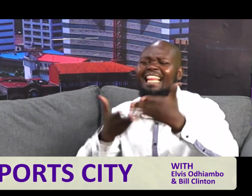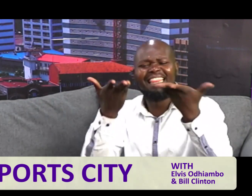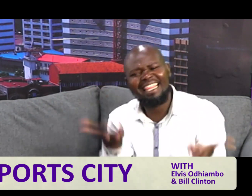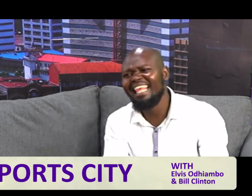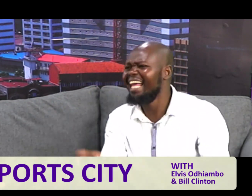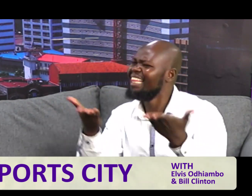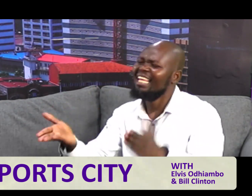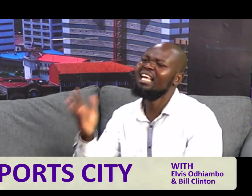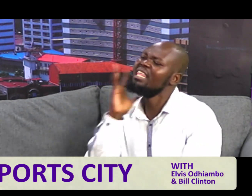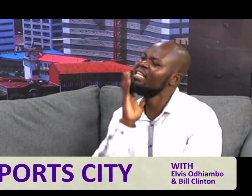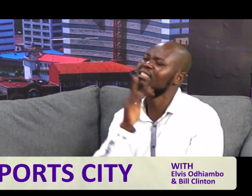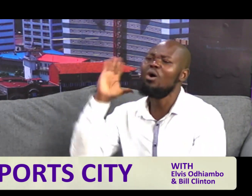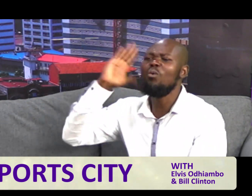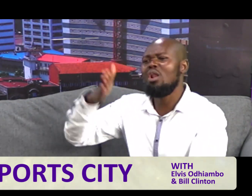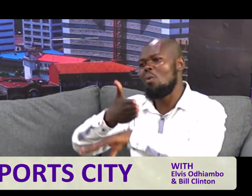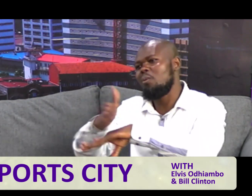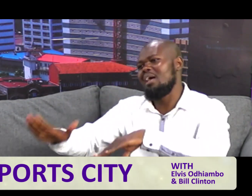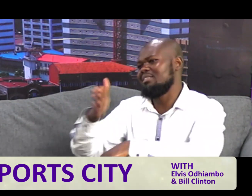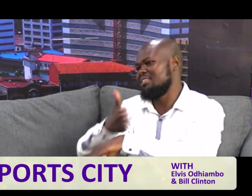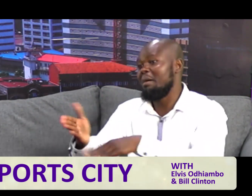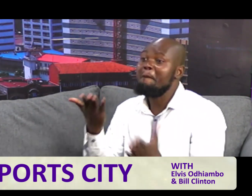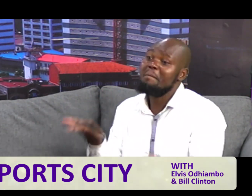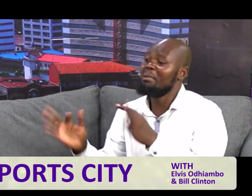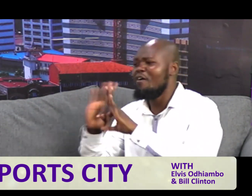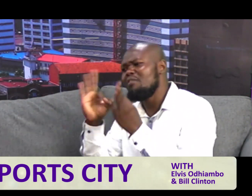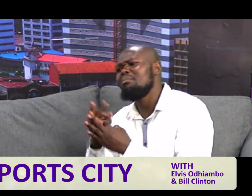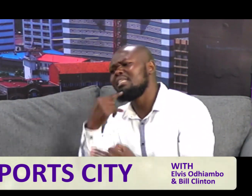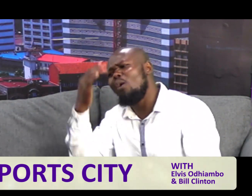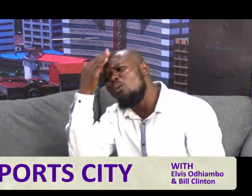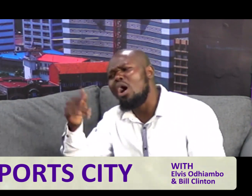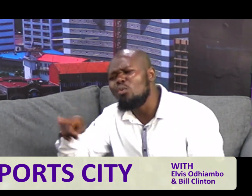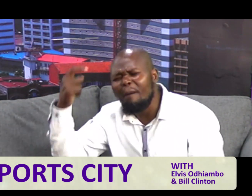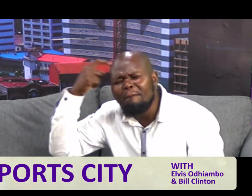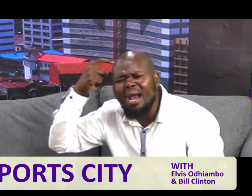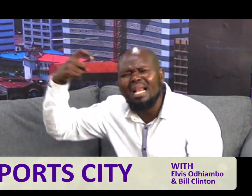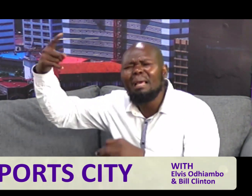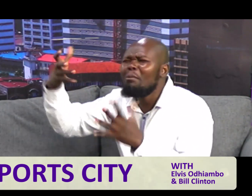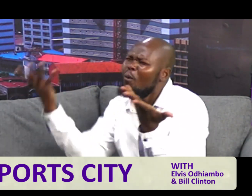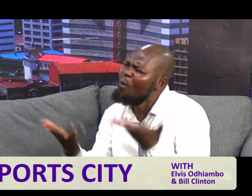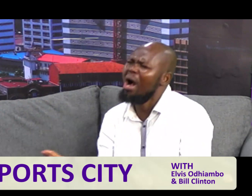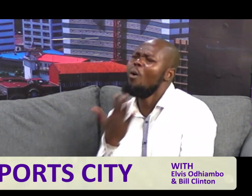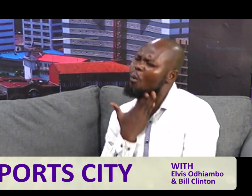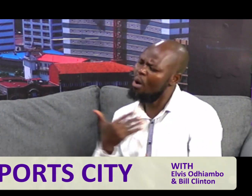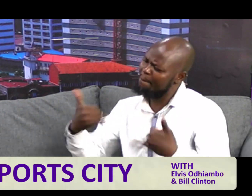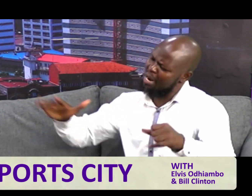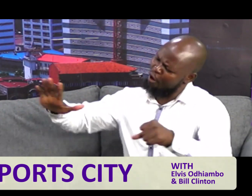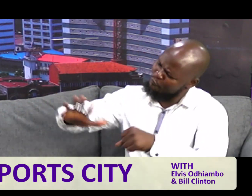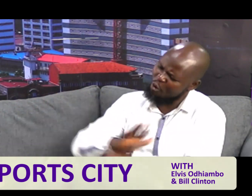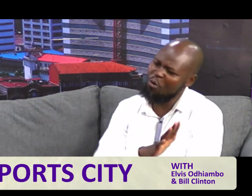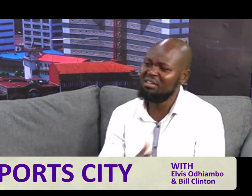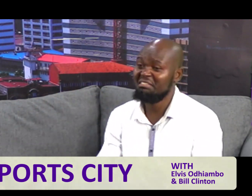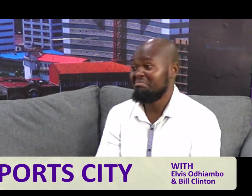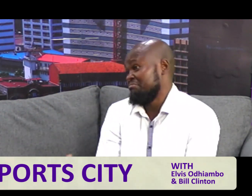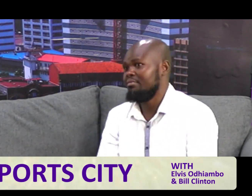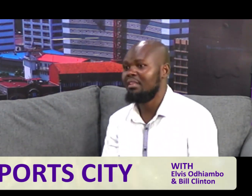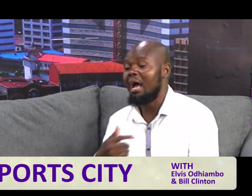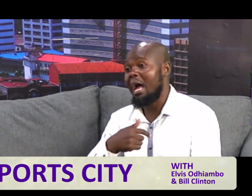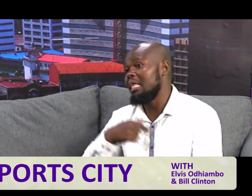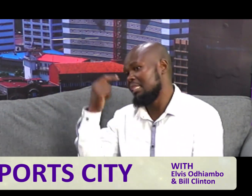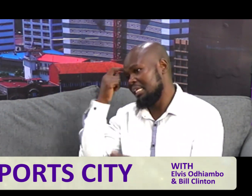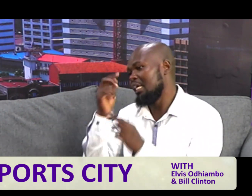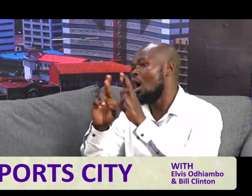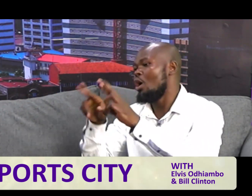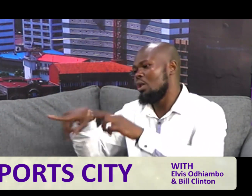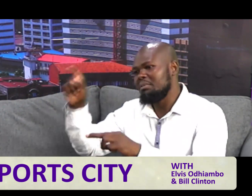move to Chelsea, it's okay. Because if he doesn't, I think he will be wasting a lot of time because of